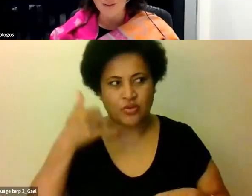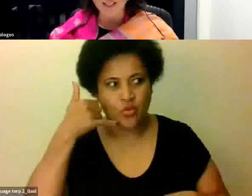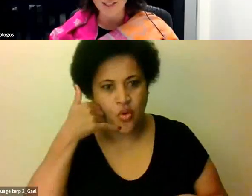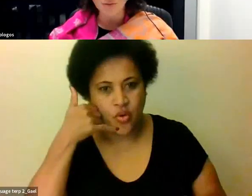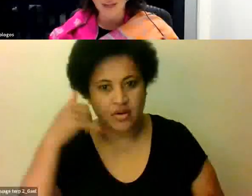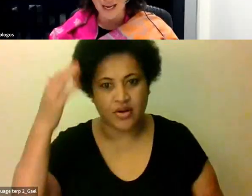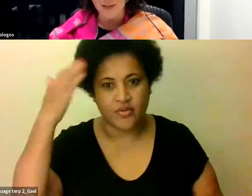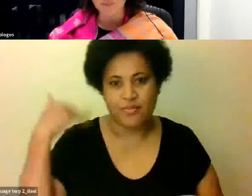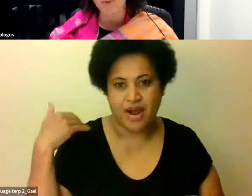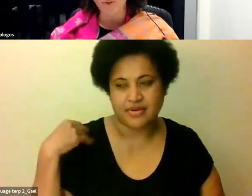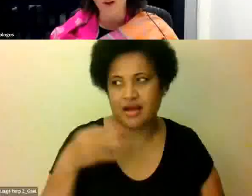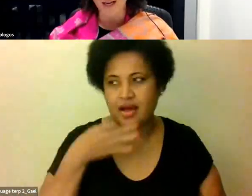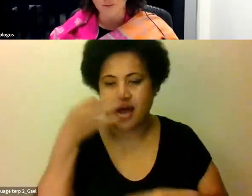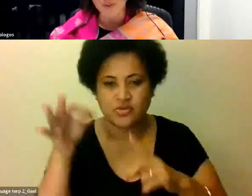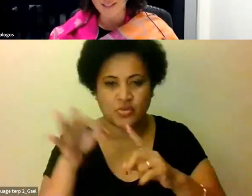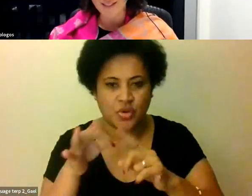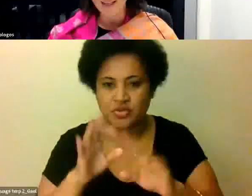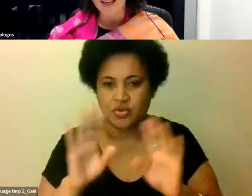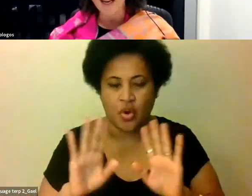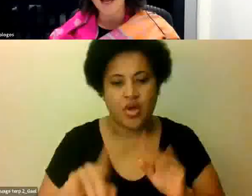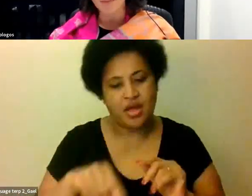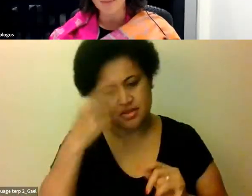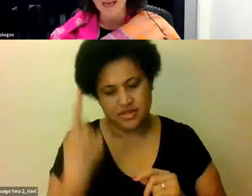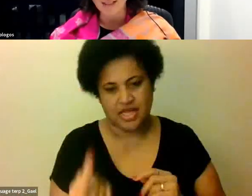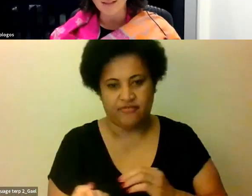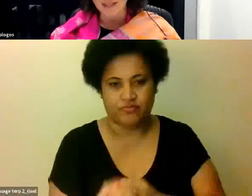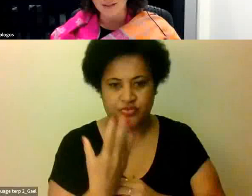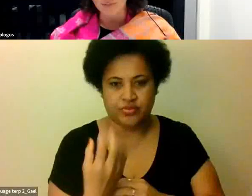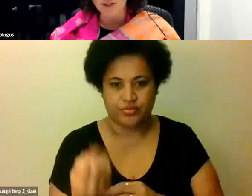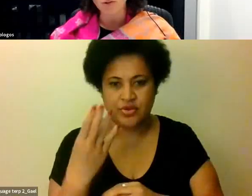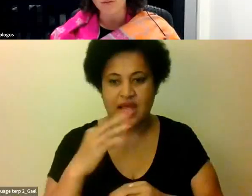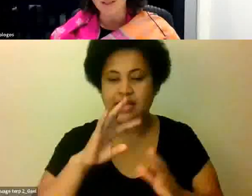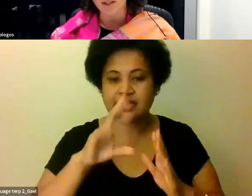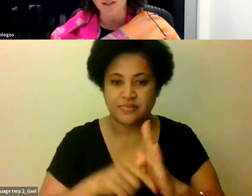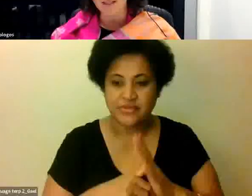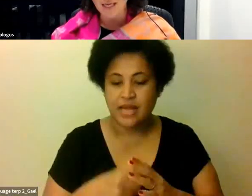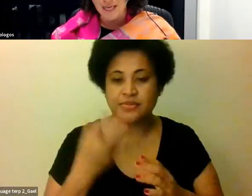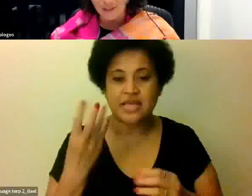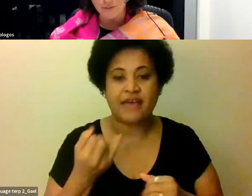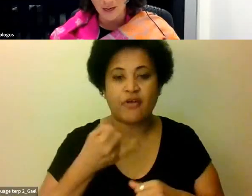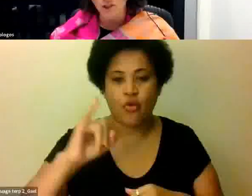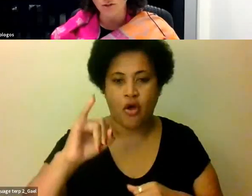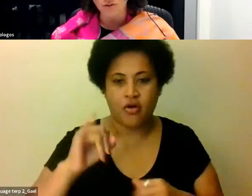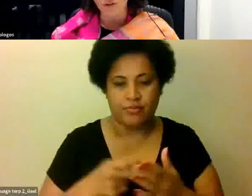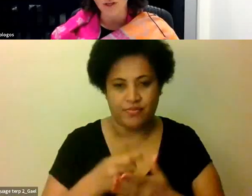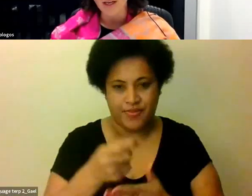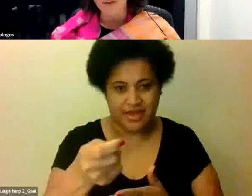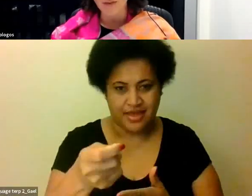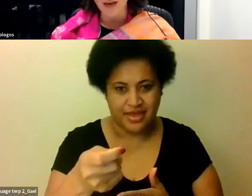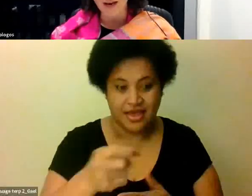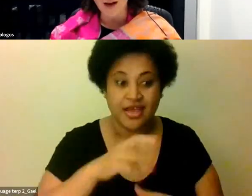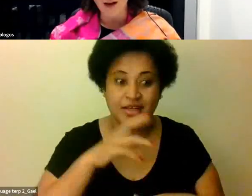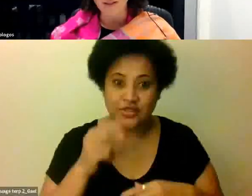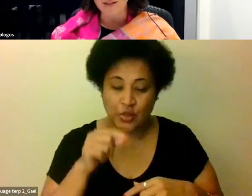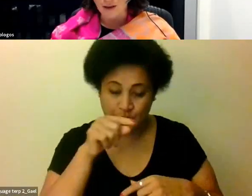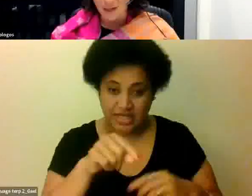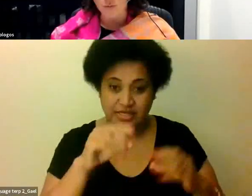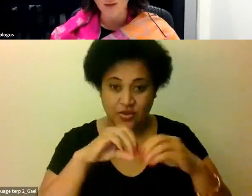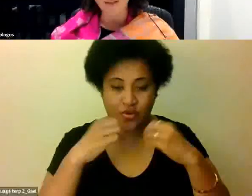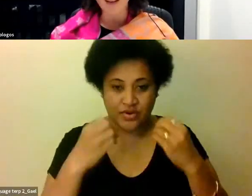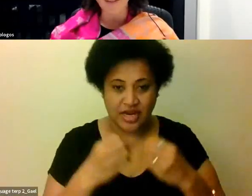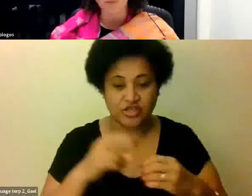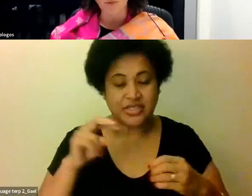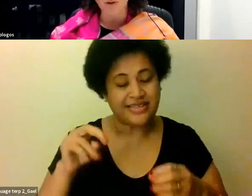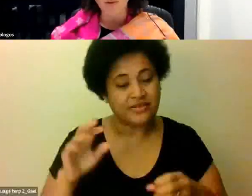which may have a legitimate aim for a government, and these administrative decisions need to make sure that they are